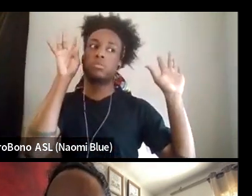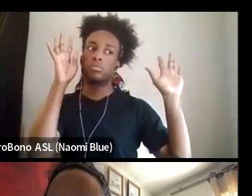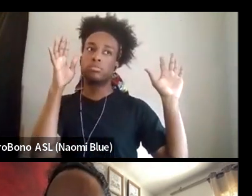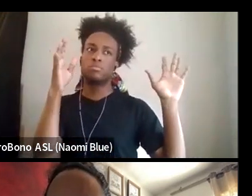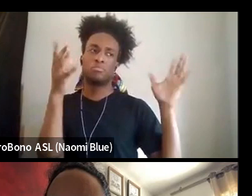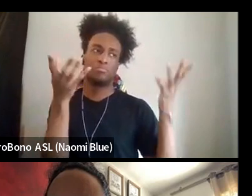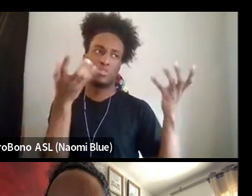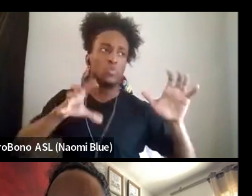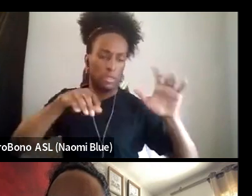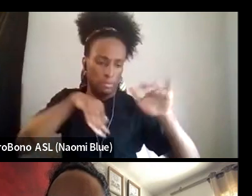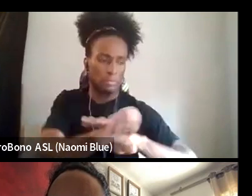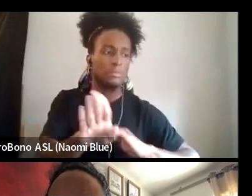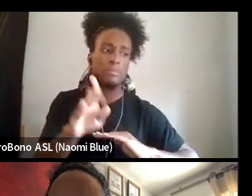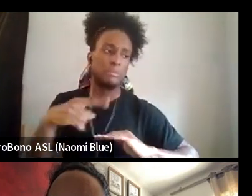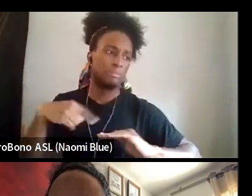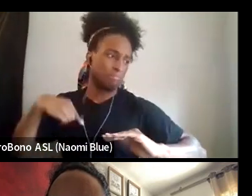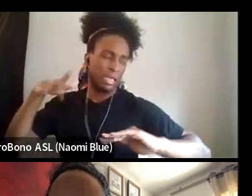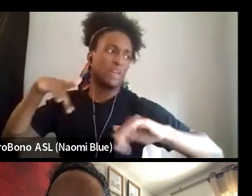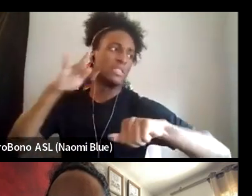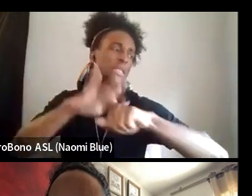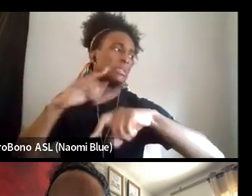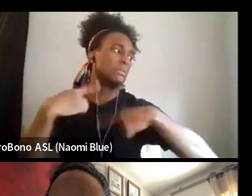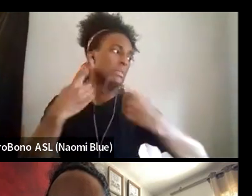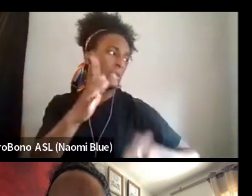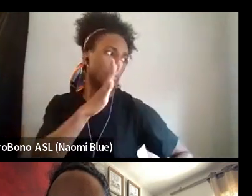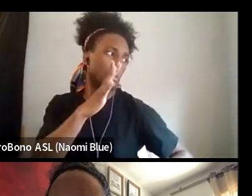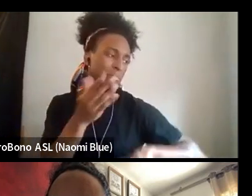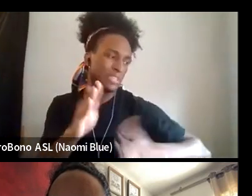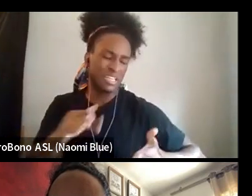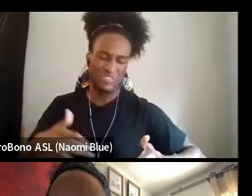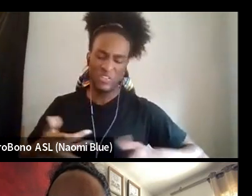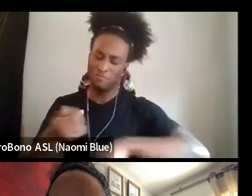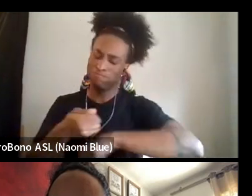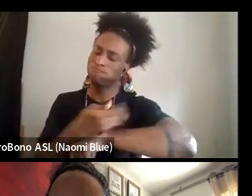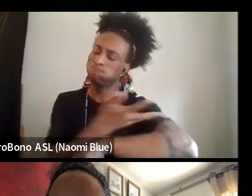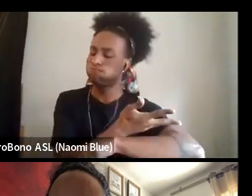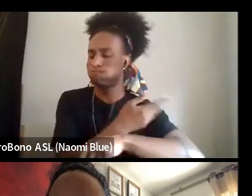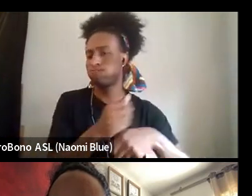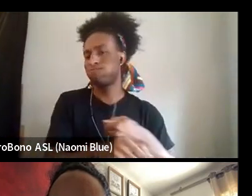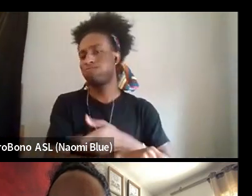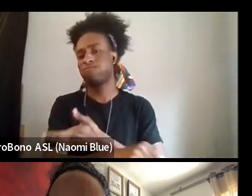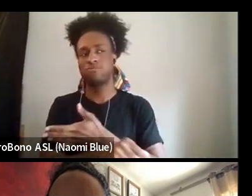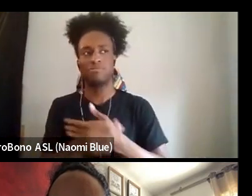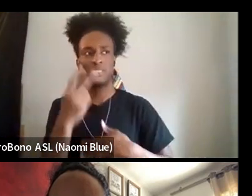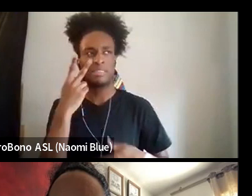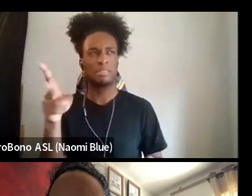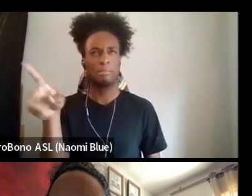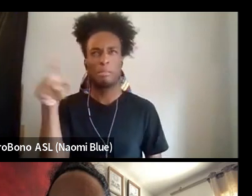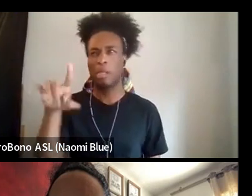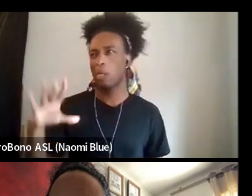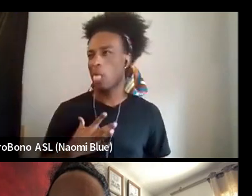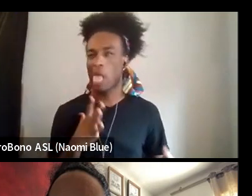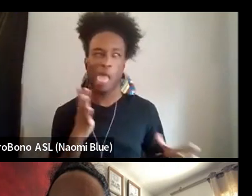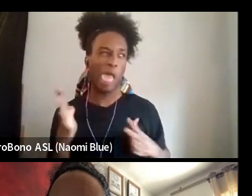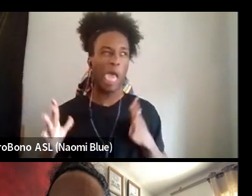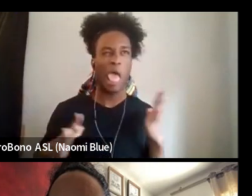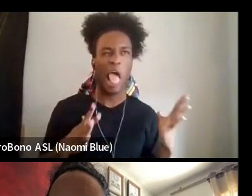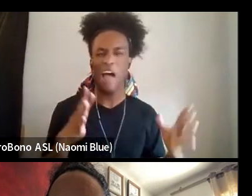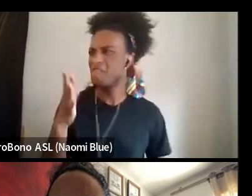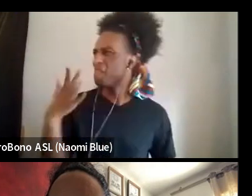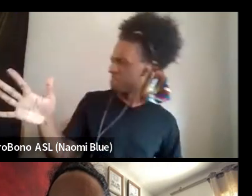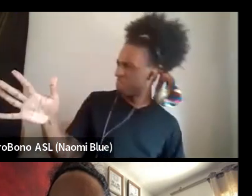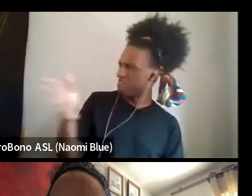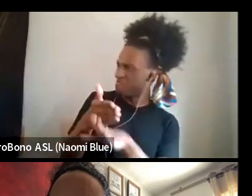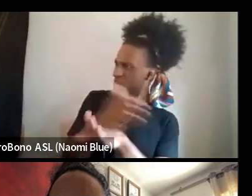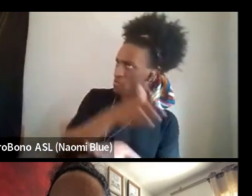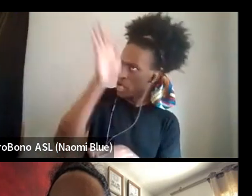haven't been in this place since Mom died. It gives me goosebump stills, all this pomp and stop it before he